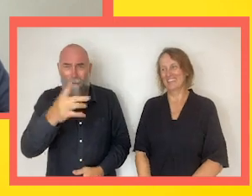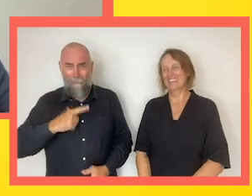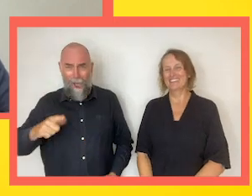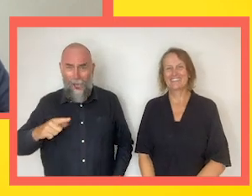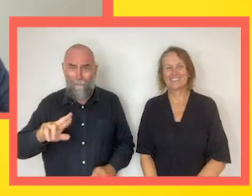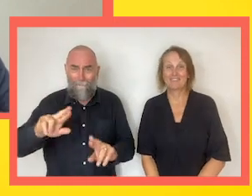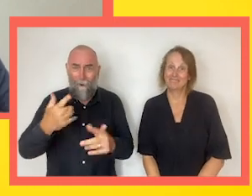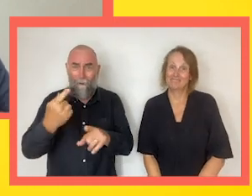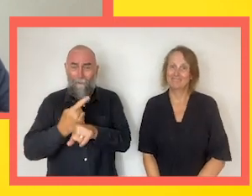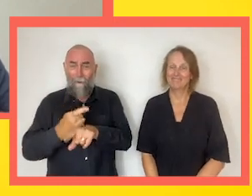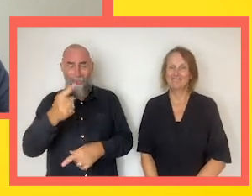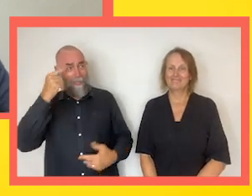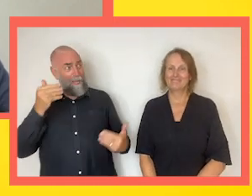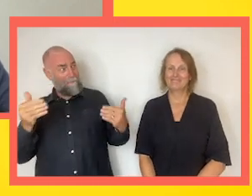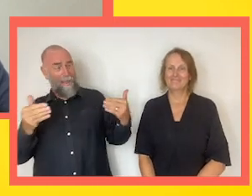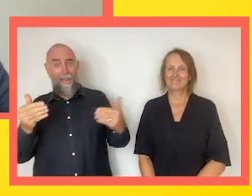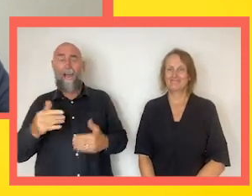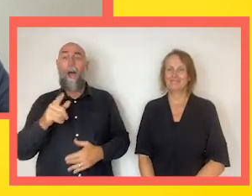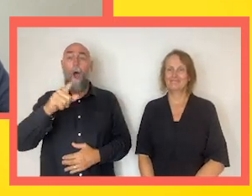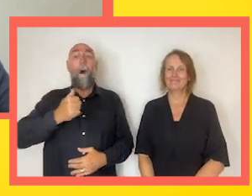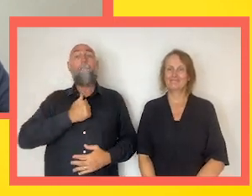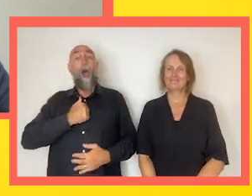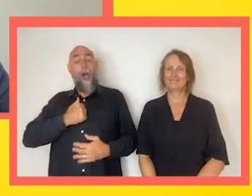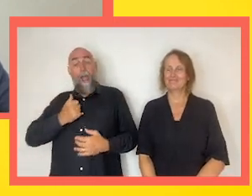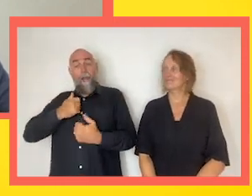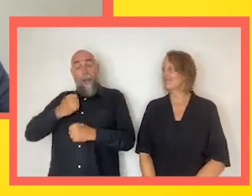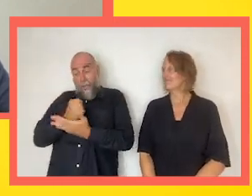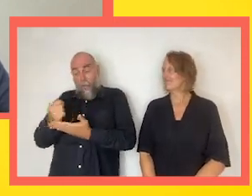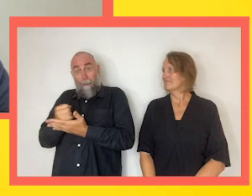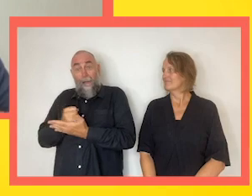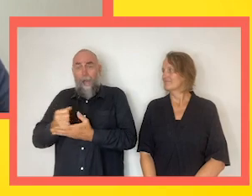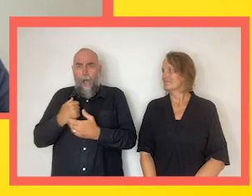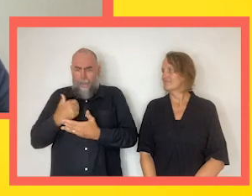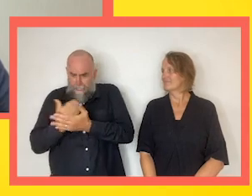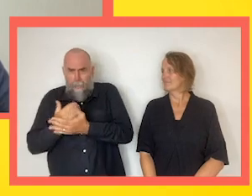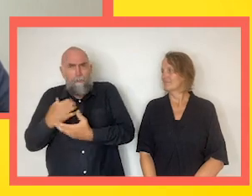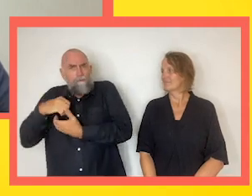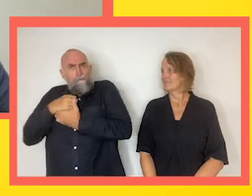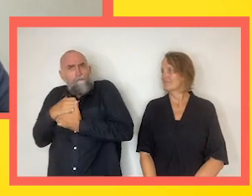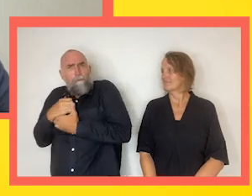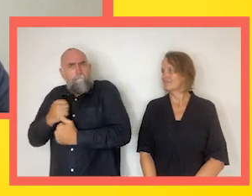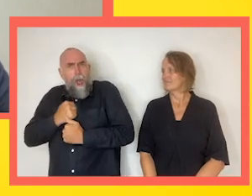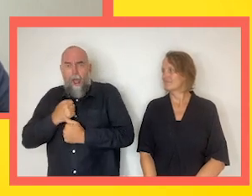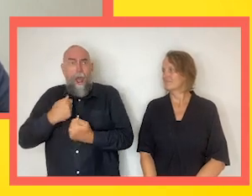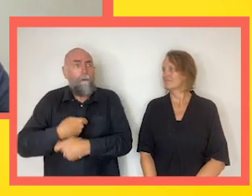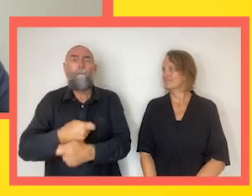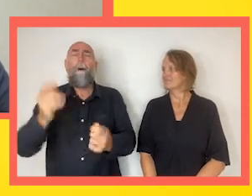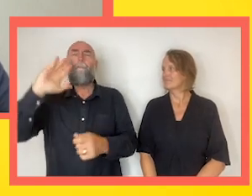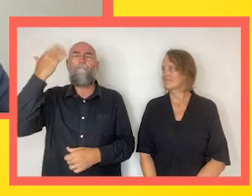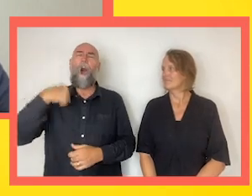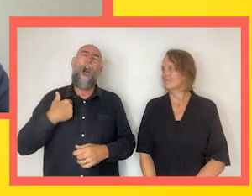are you doing? I will hide my data until the day that I die. Nobody gets my data anymore. I used